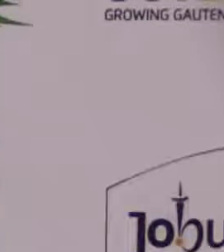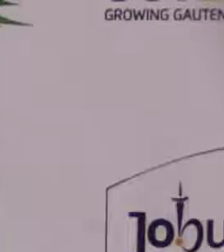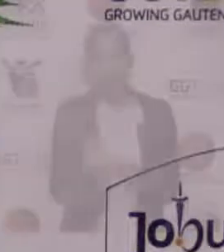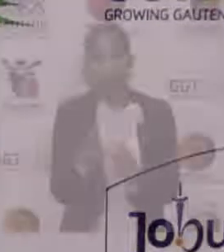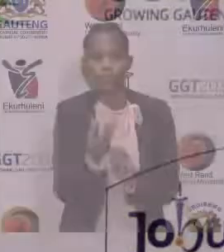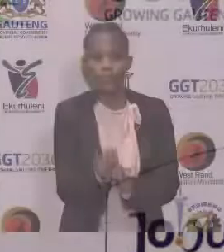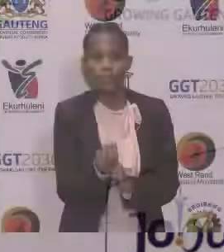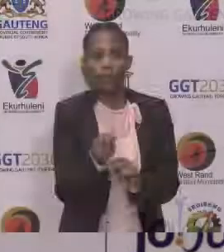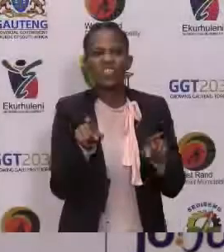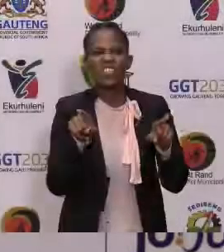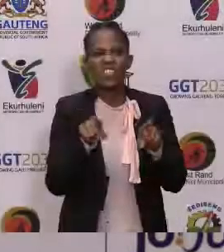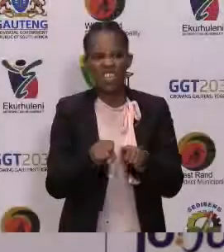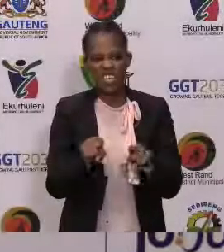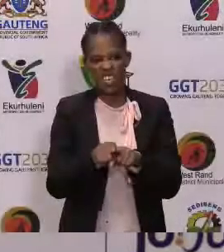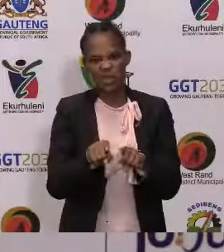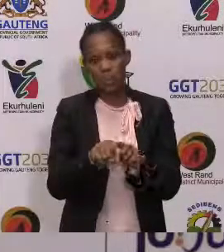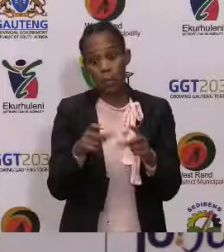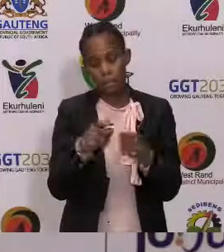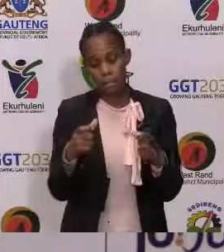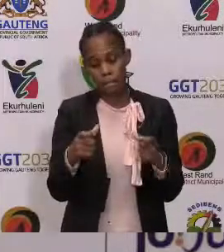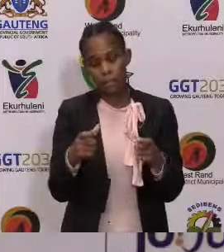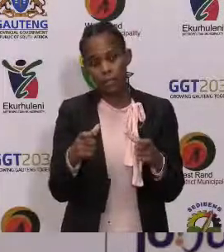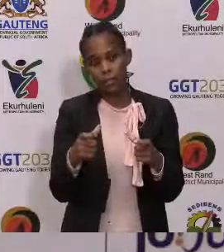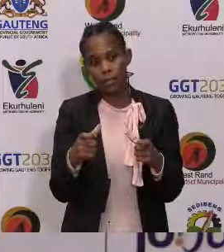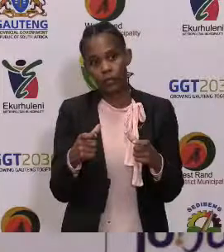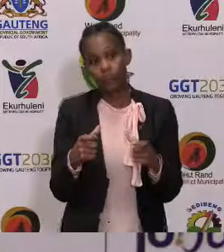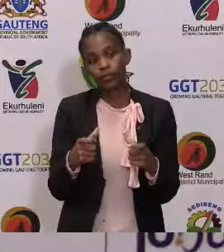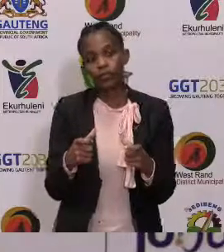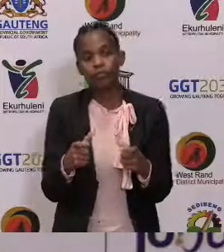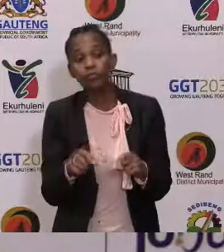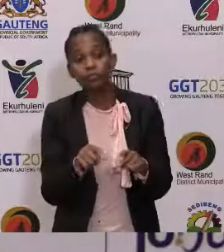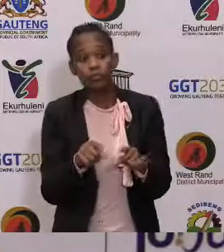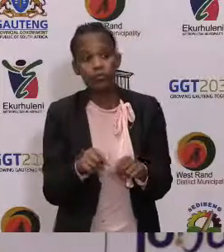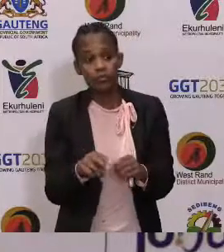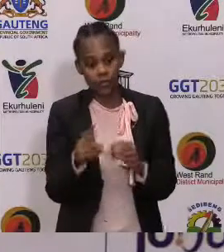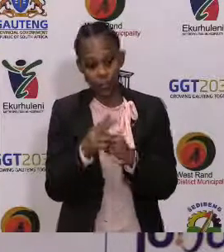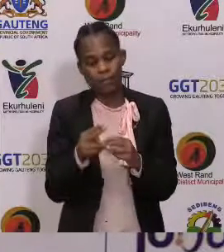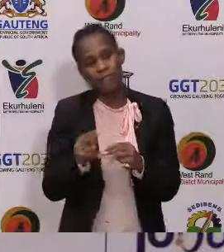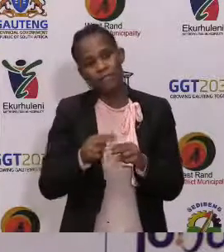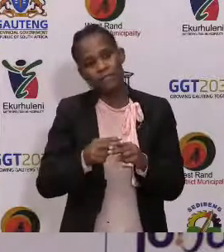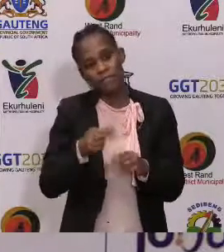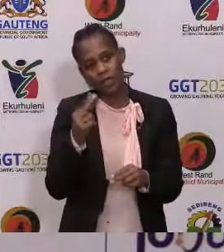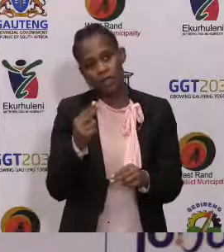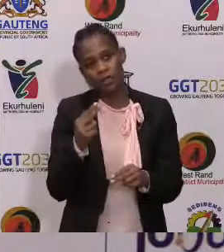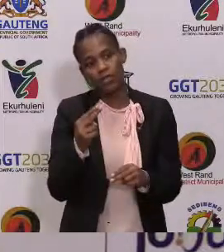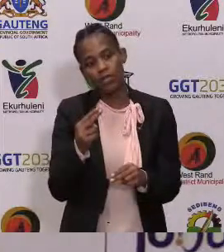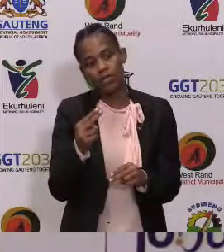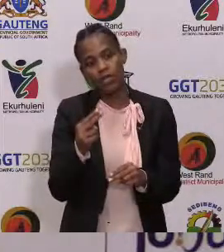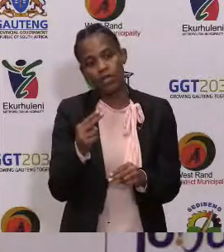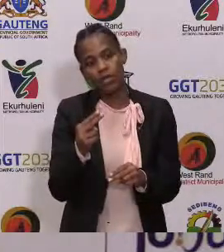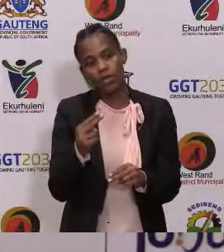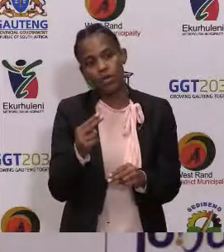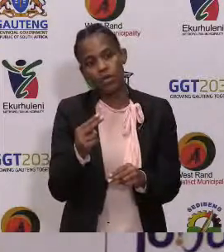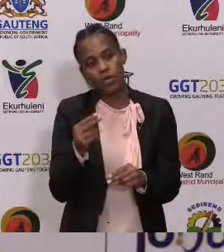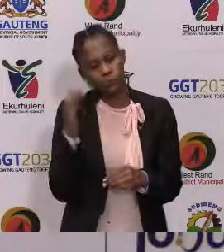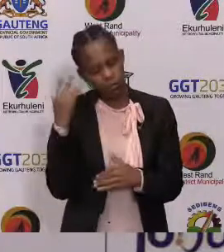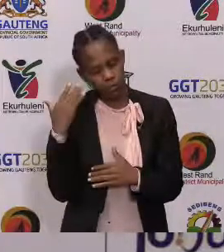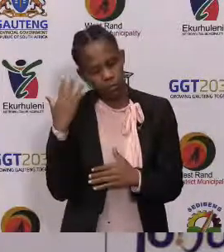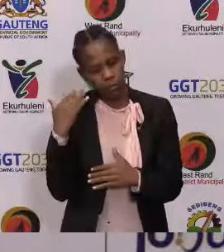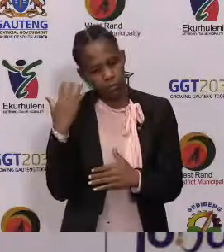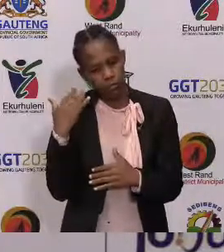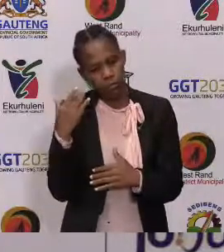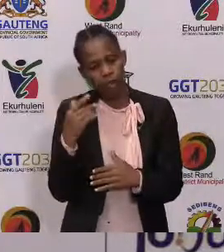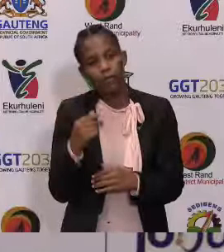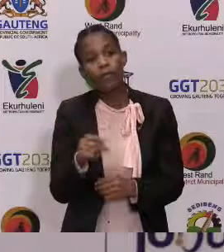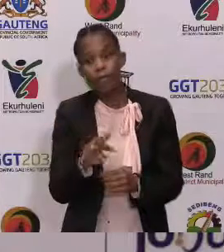same lifespan as the brick and mortar. And then finally, we then had to consider field